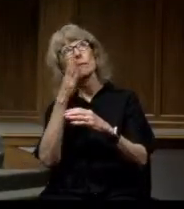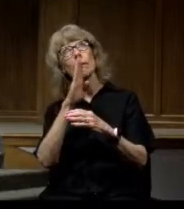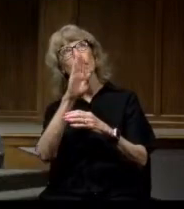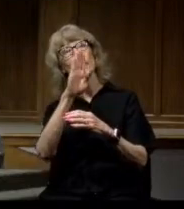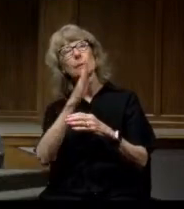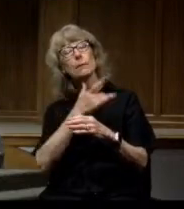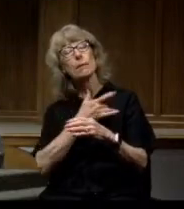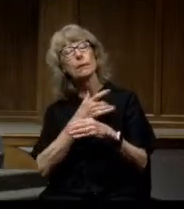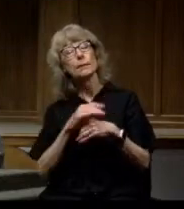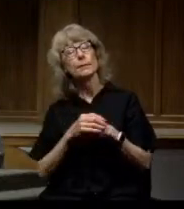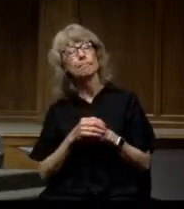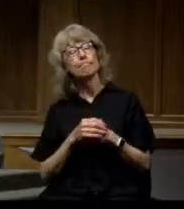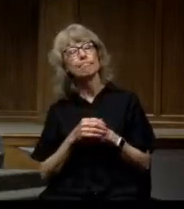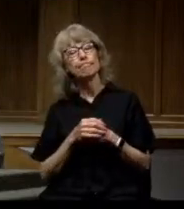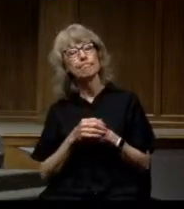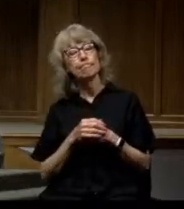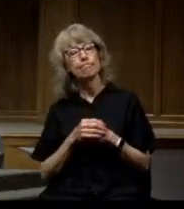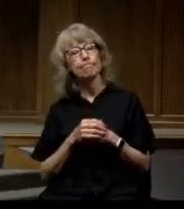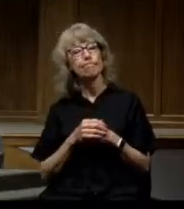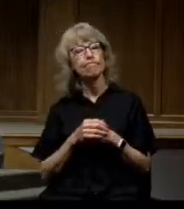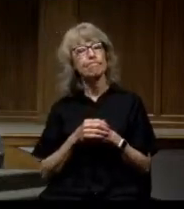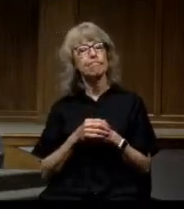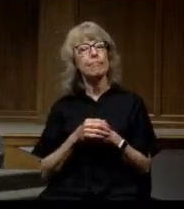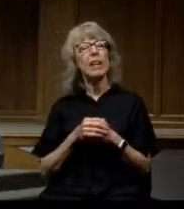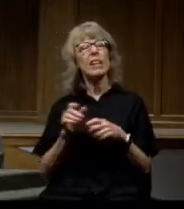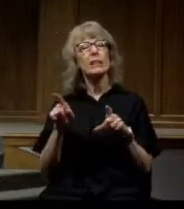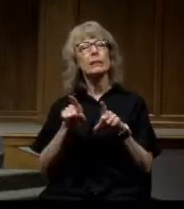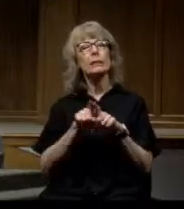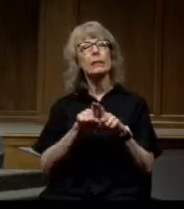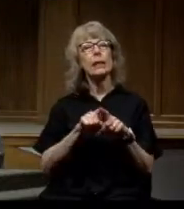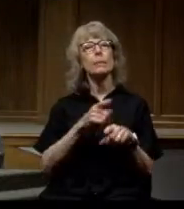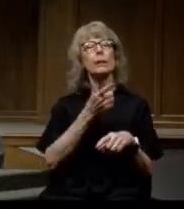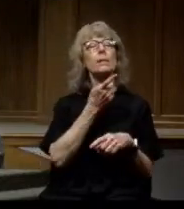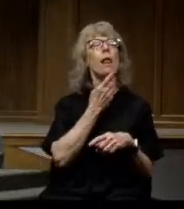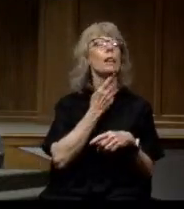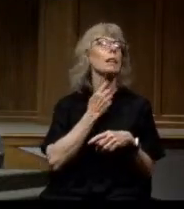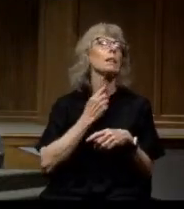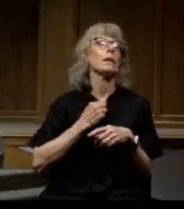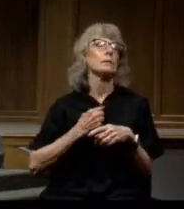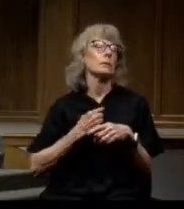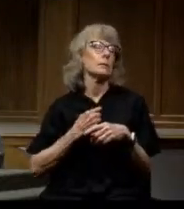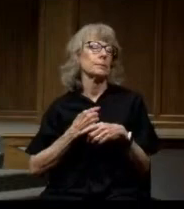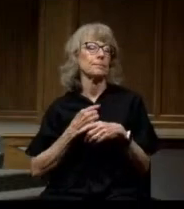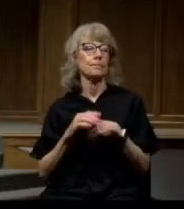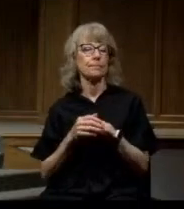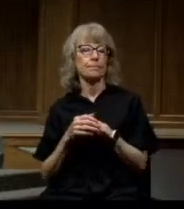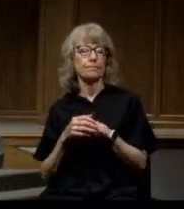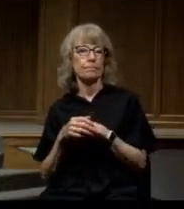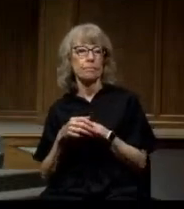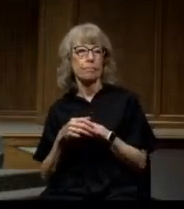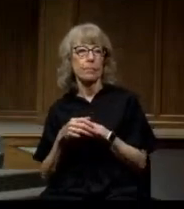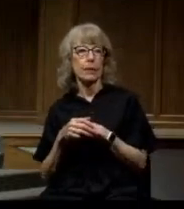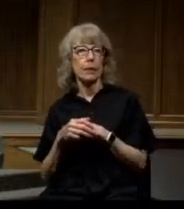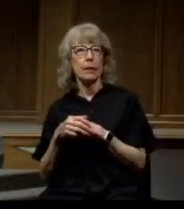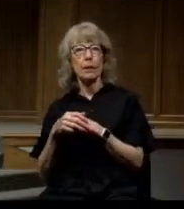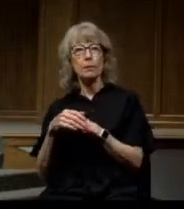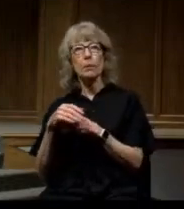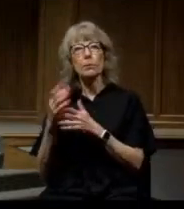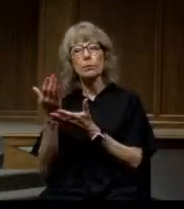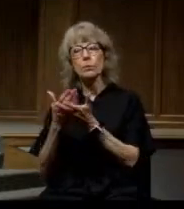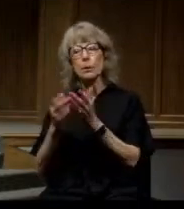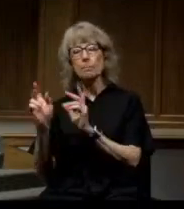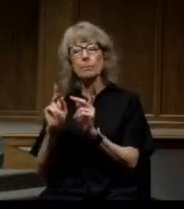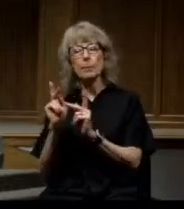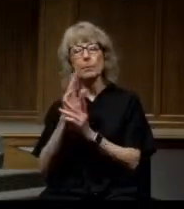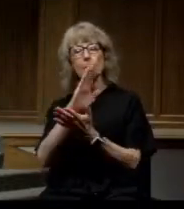can explain another feature that I've observed of midlife. I often hear this sentiment from people in midlife. I thought I'd be closer to God at this point of